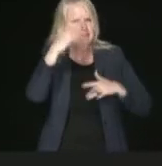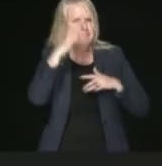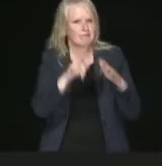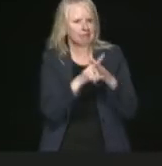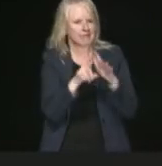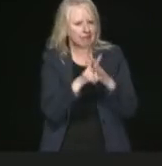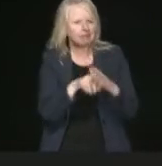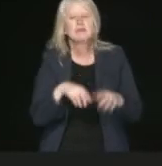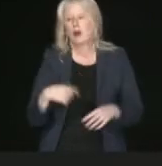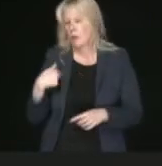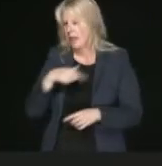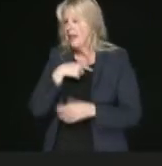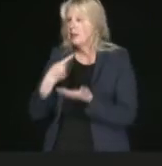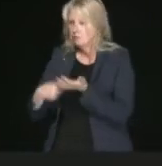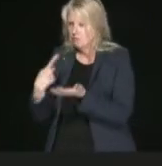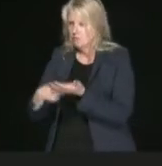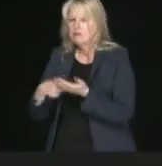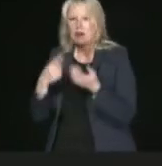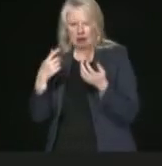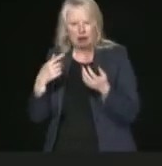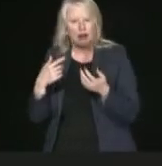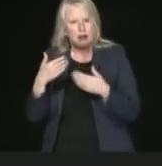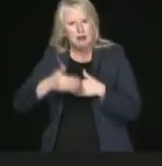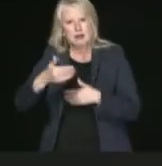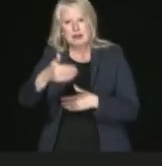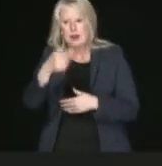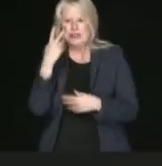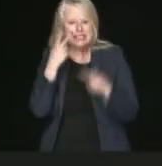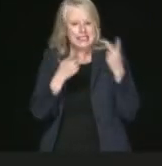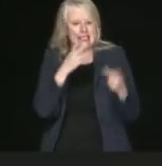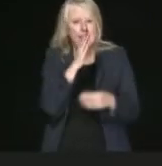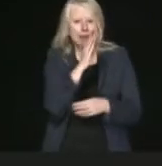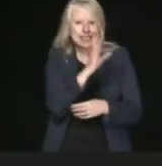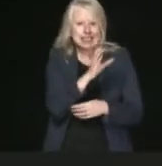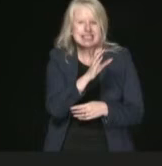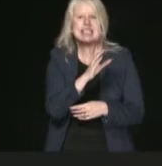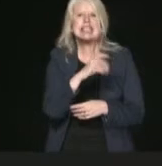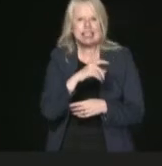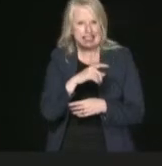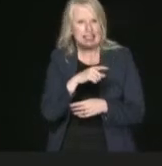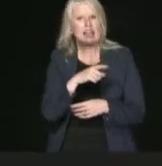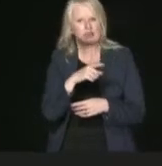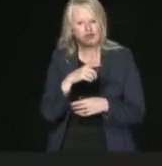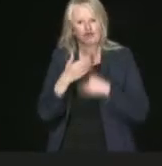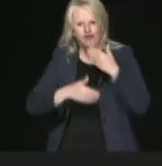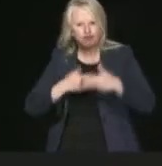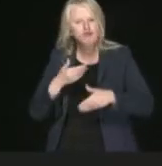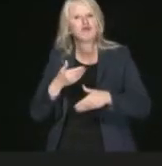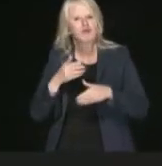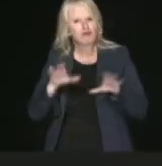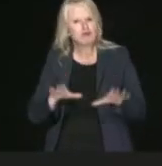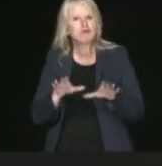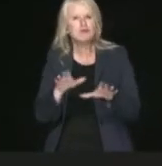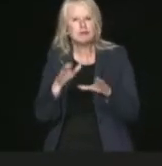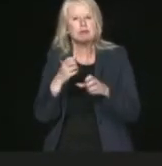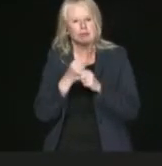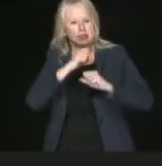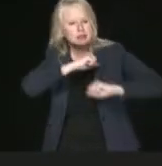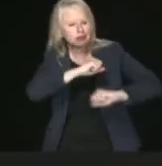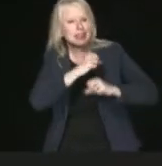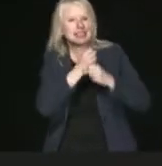and discussions on this. We've seen that British Columbia has taken strong steps to ensure the safety